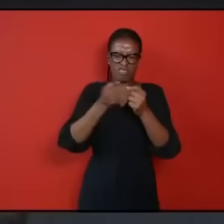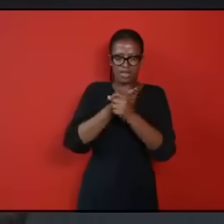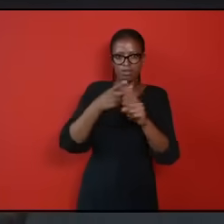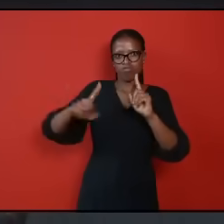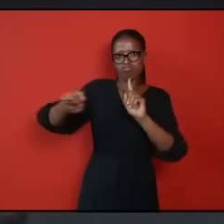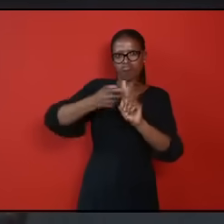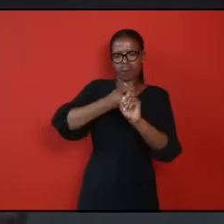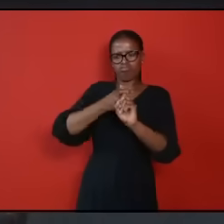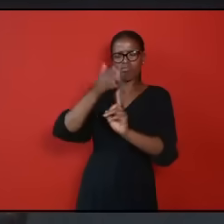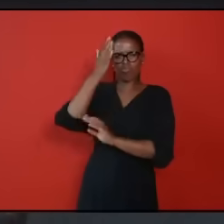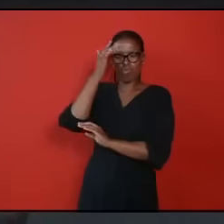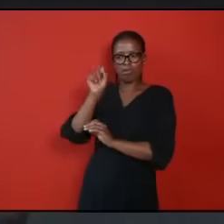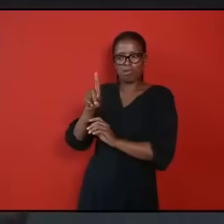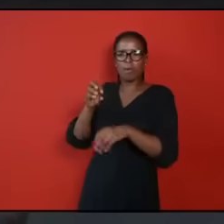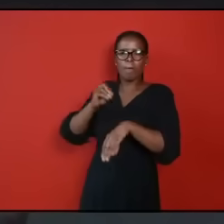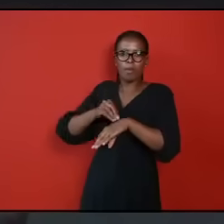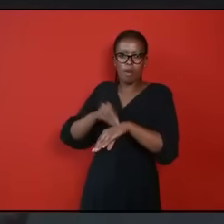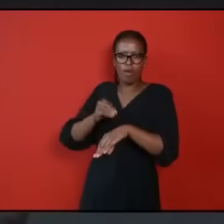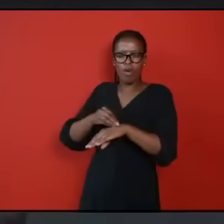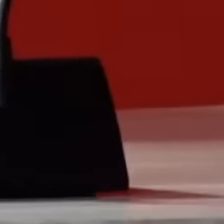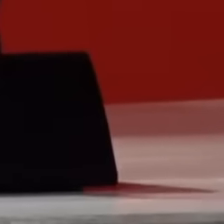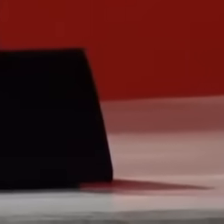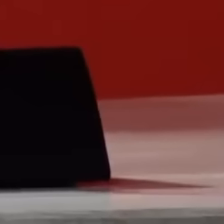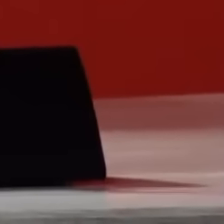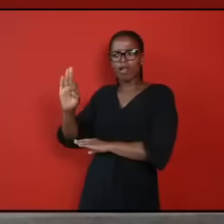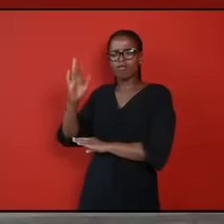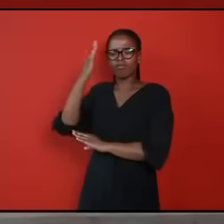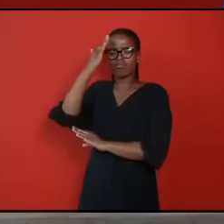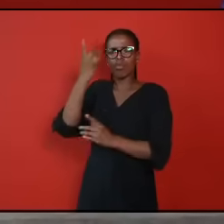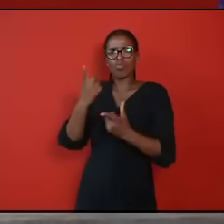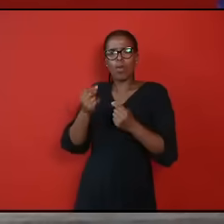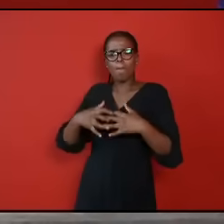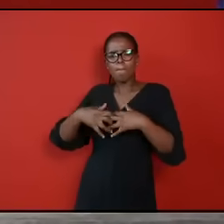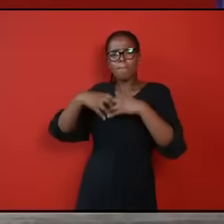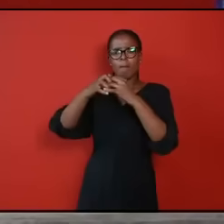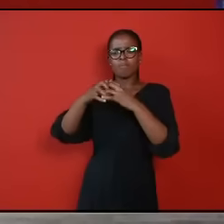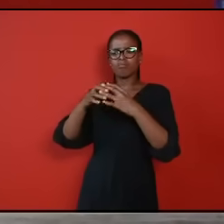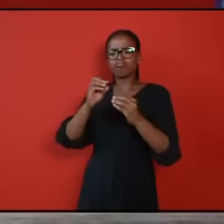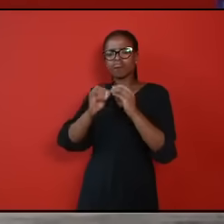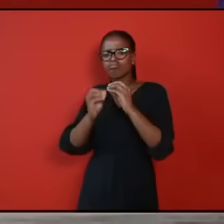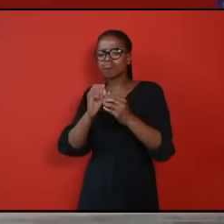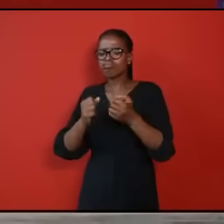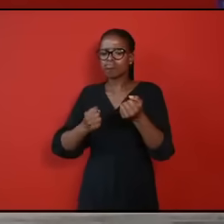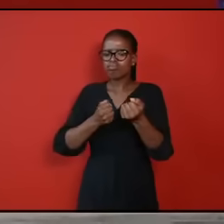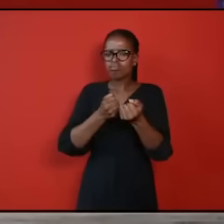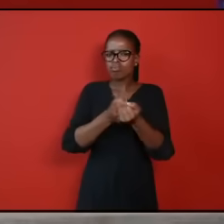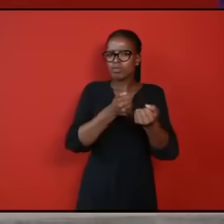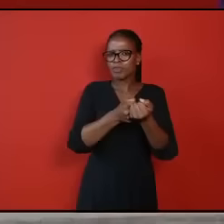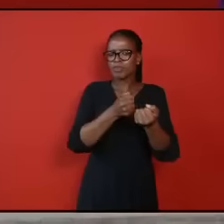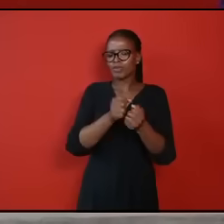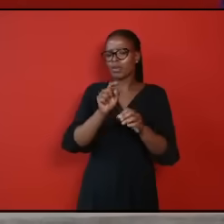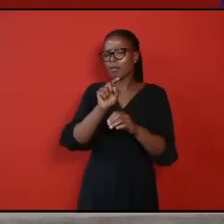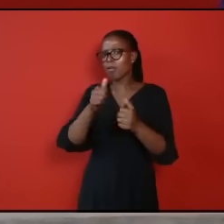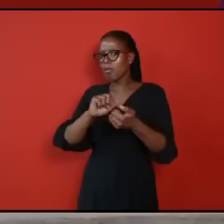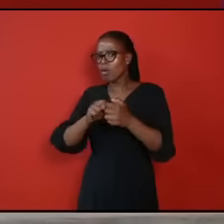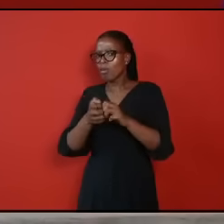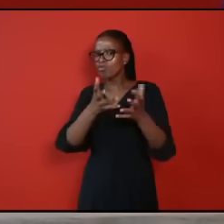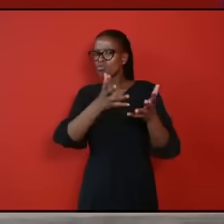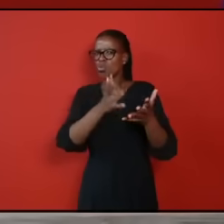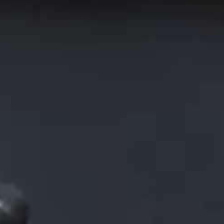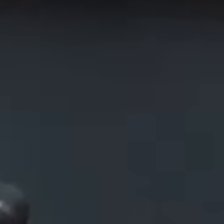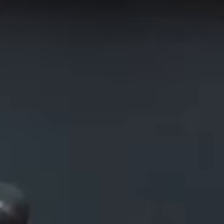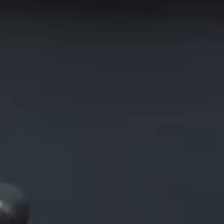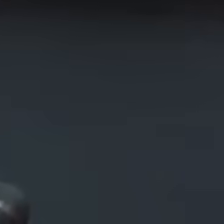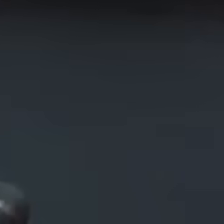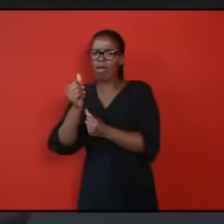EFF believe should be implemented so that we can prevent these incidences from happening, especially given the report of